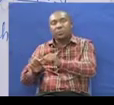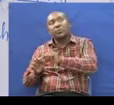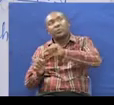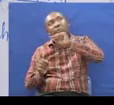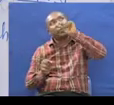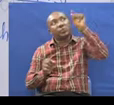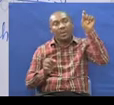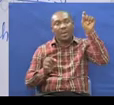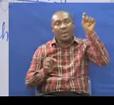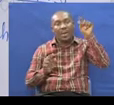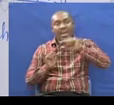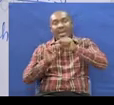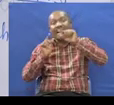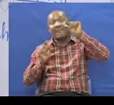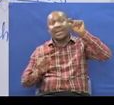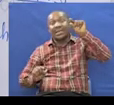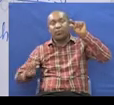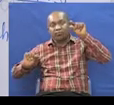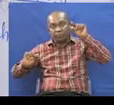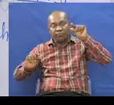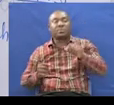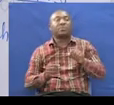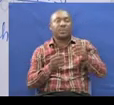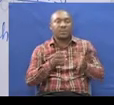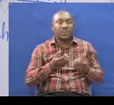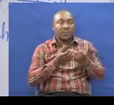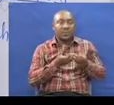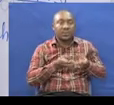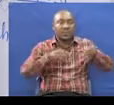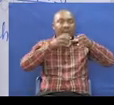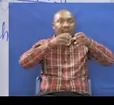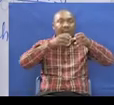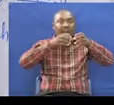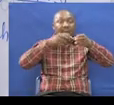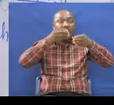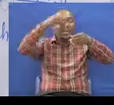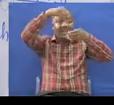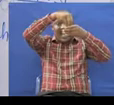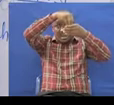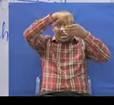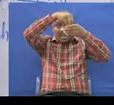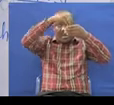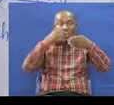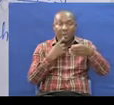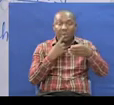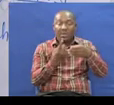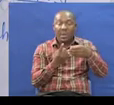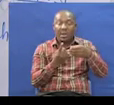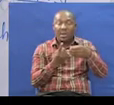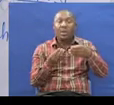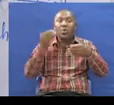Then inside the thirst funnel, we had, what do we put? We